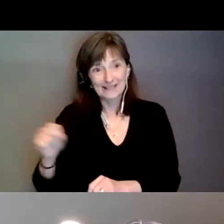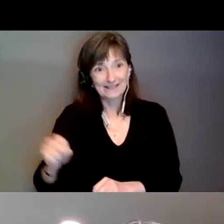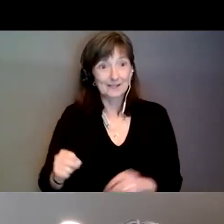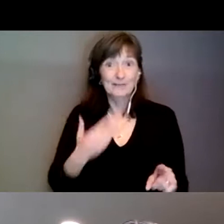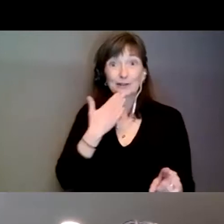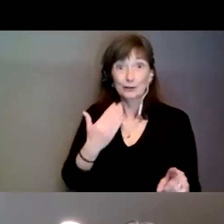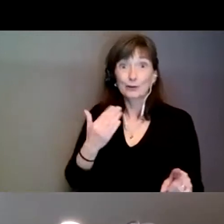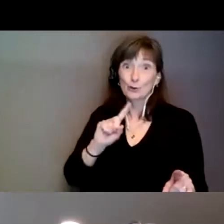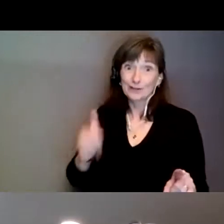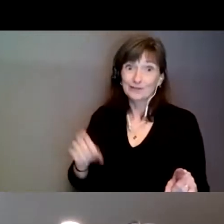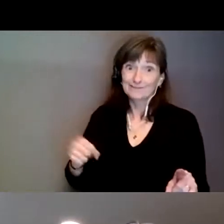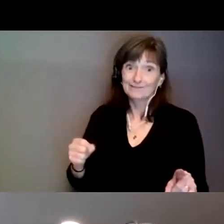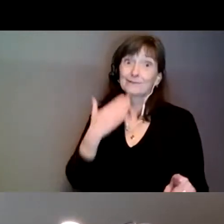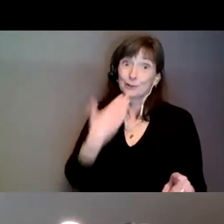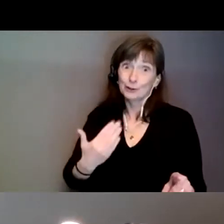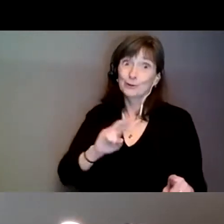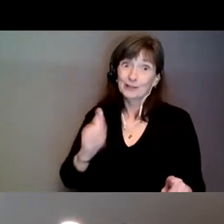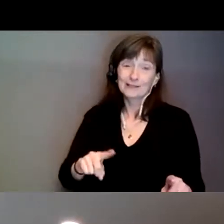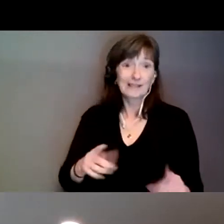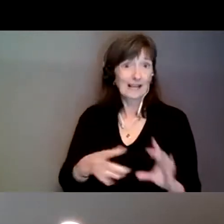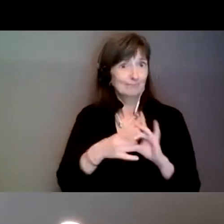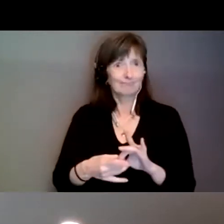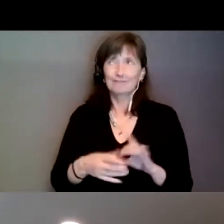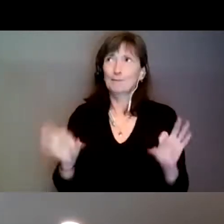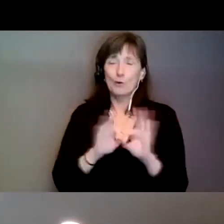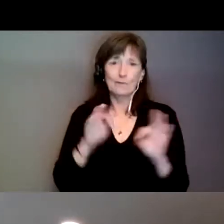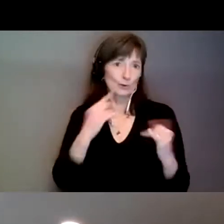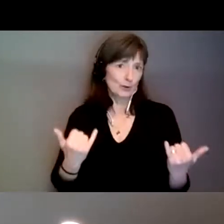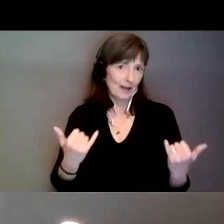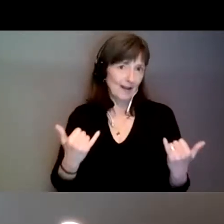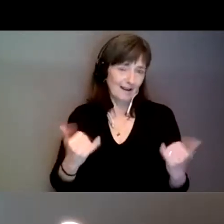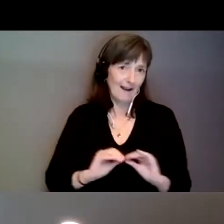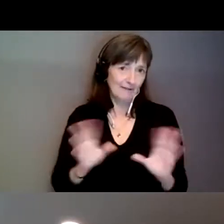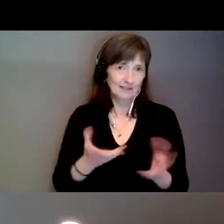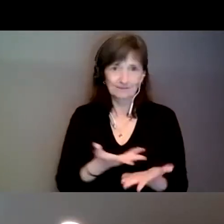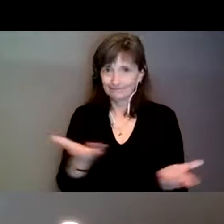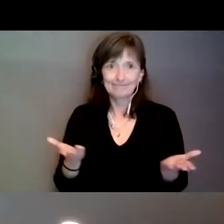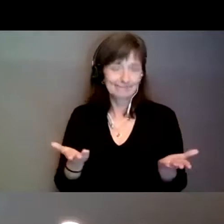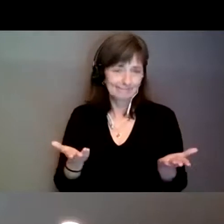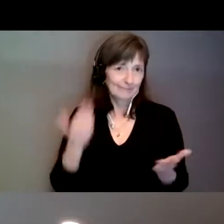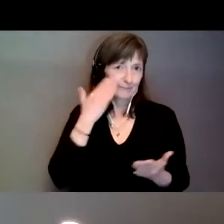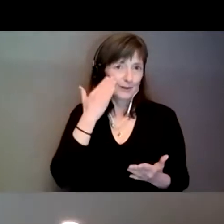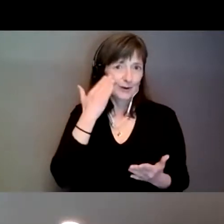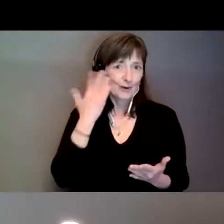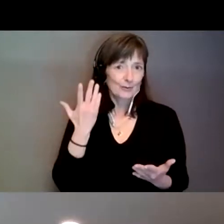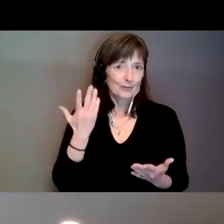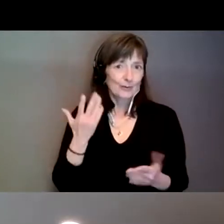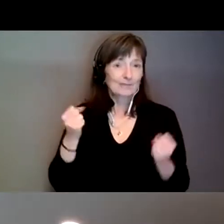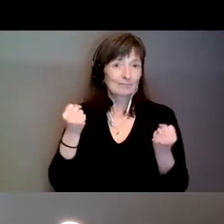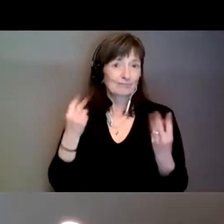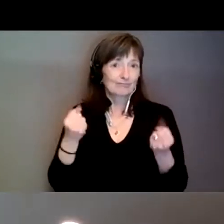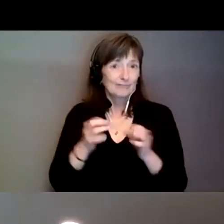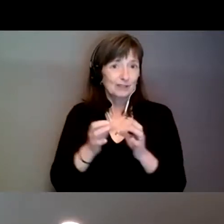question. Very good question, and so relevant today. As everyone here today is aware, we always make ASL